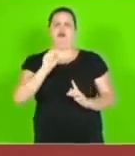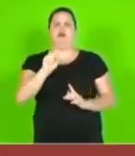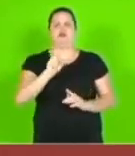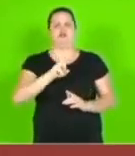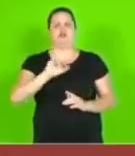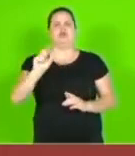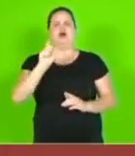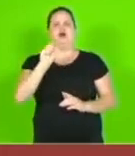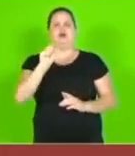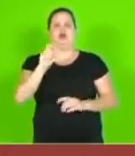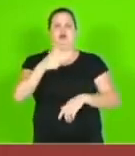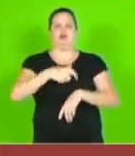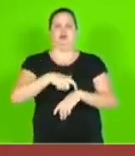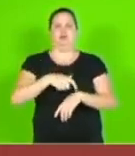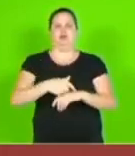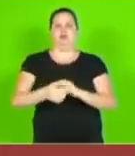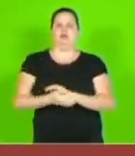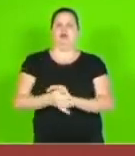and you know you have a problem,